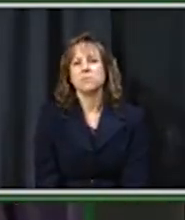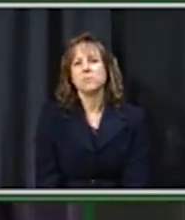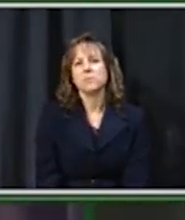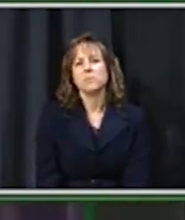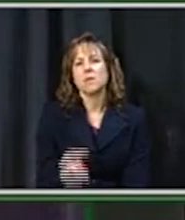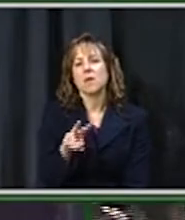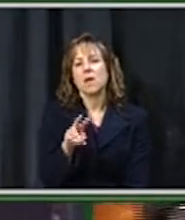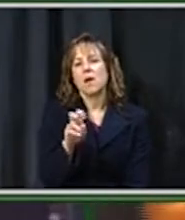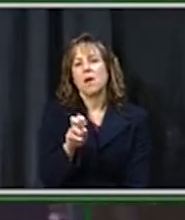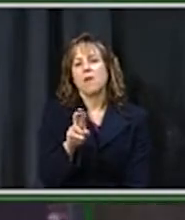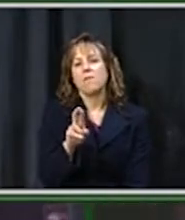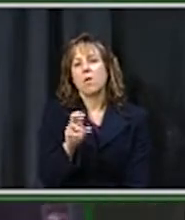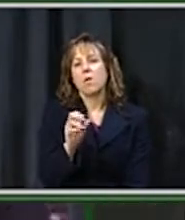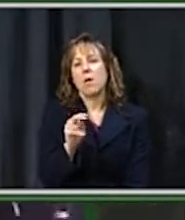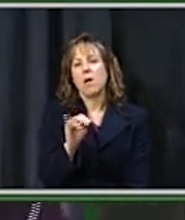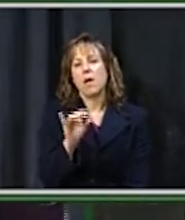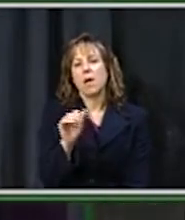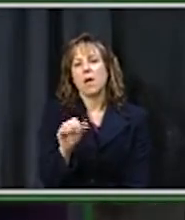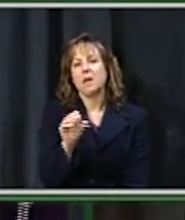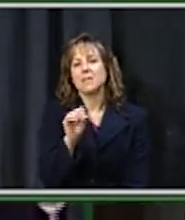Veronica Siegel.